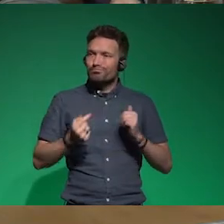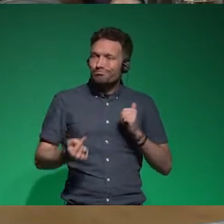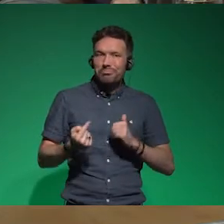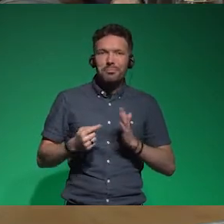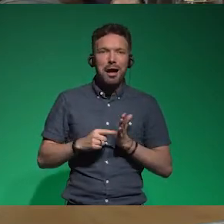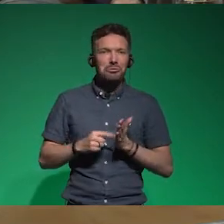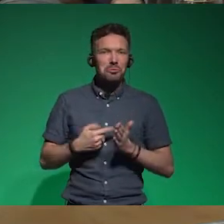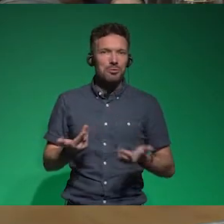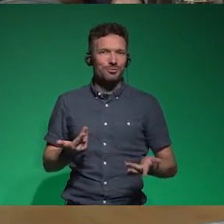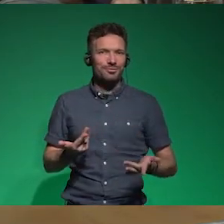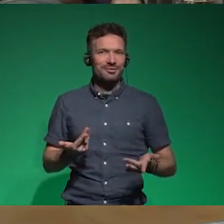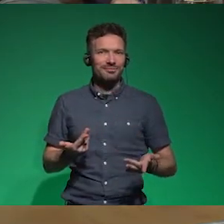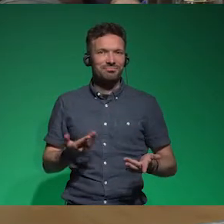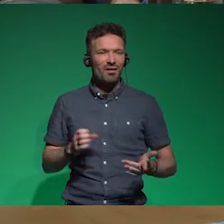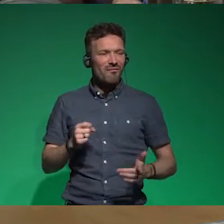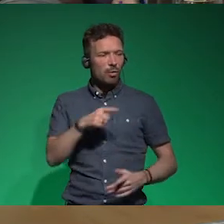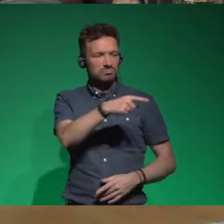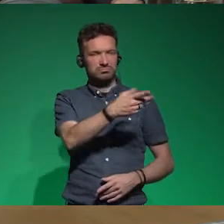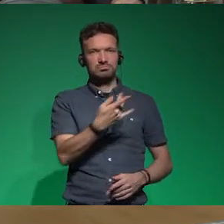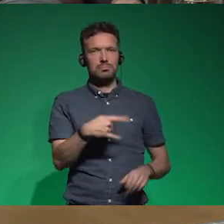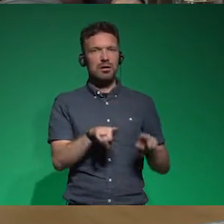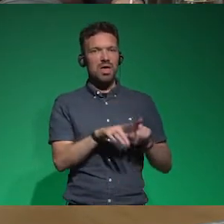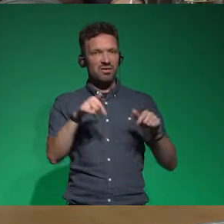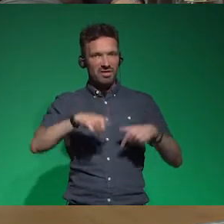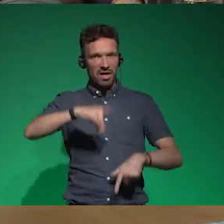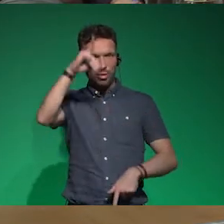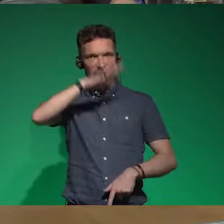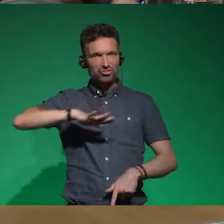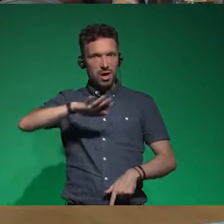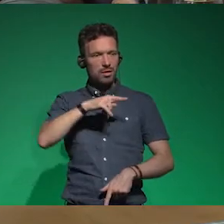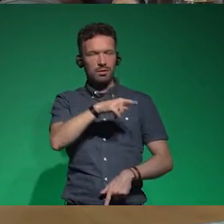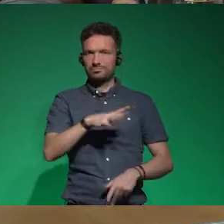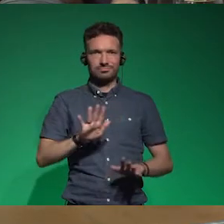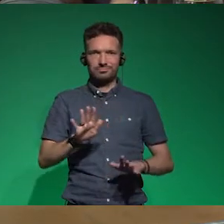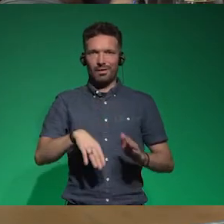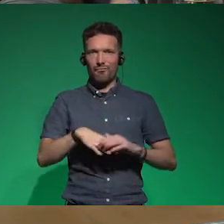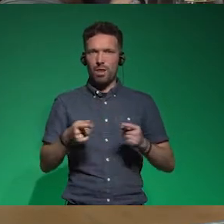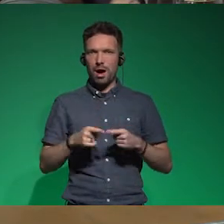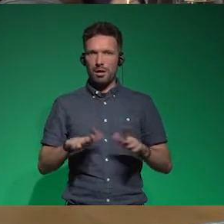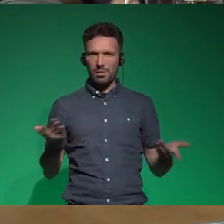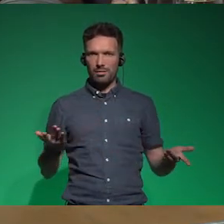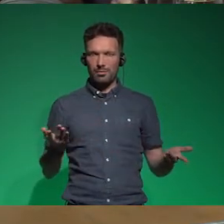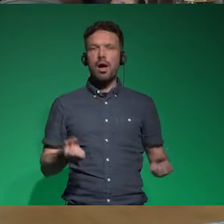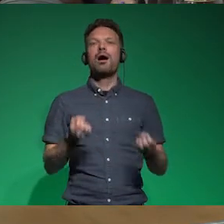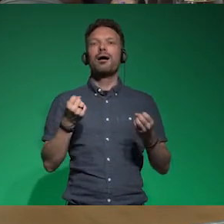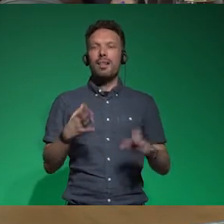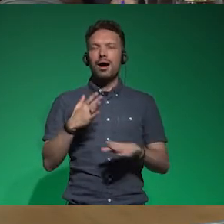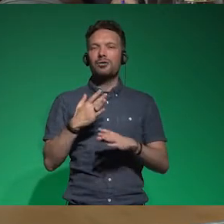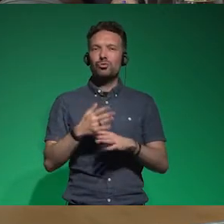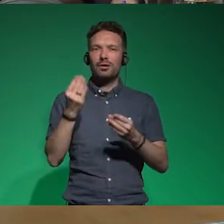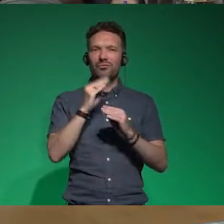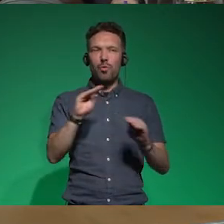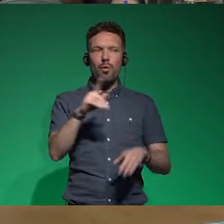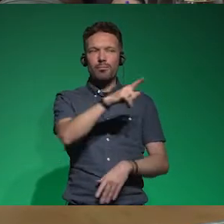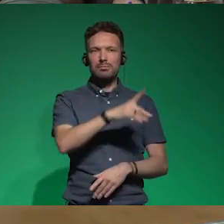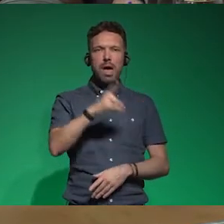like maybe the characteristic it's can be similar, but it's not the same area where we come